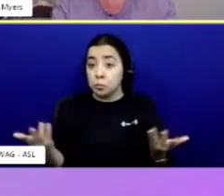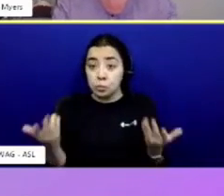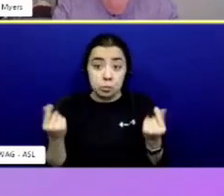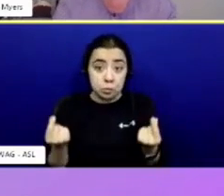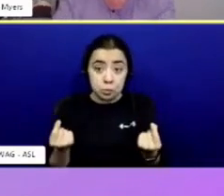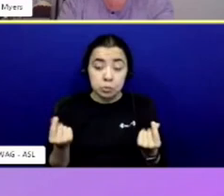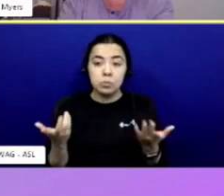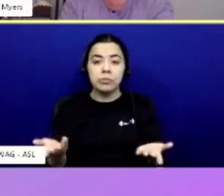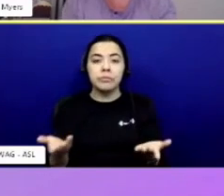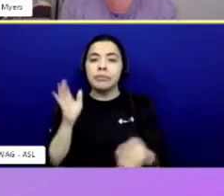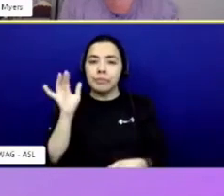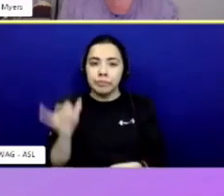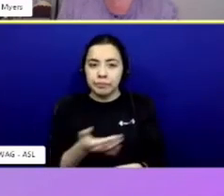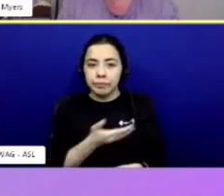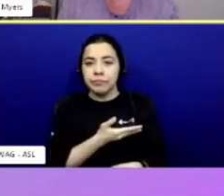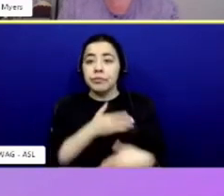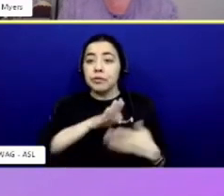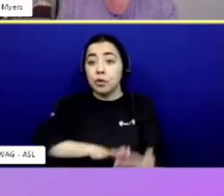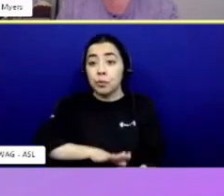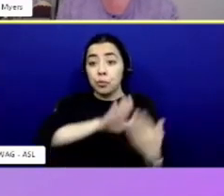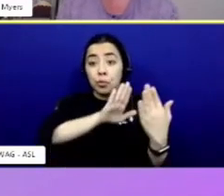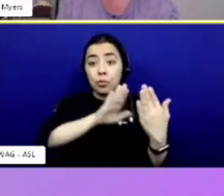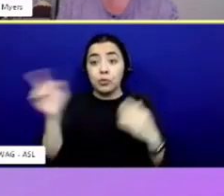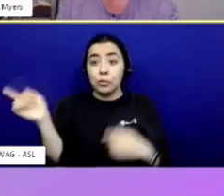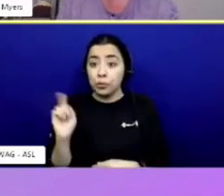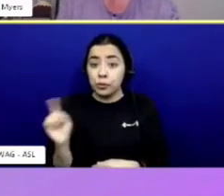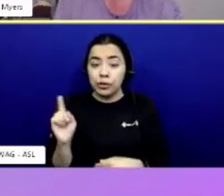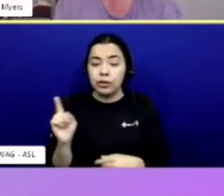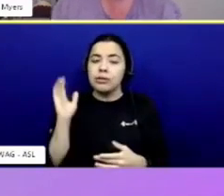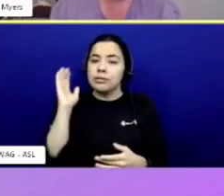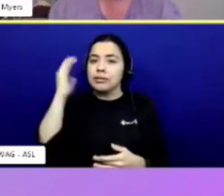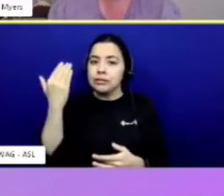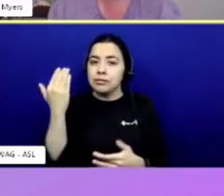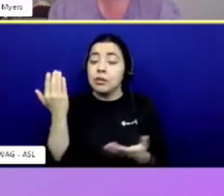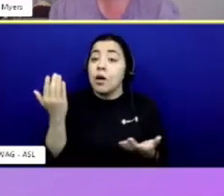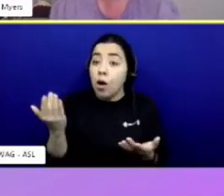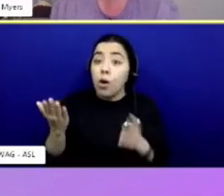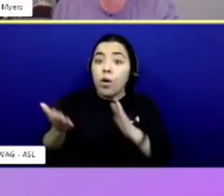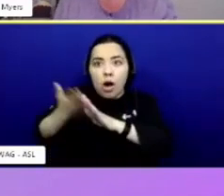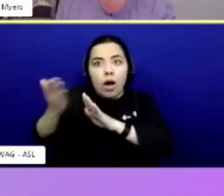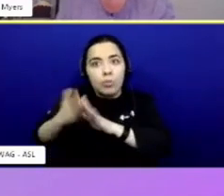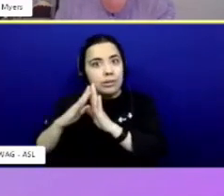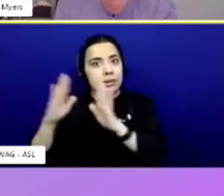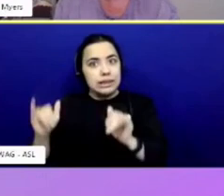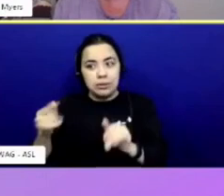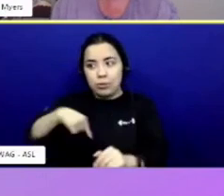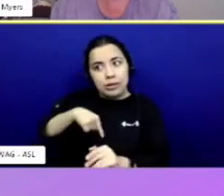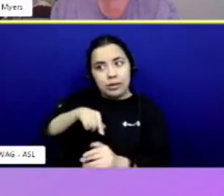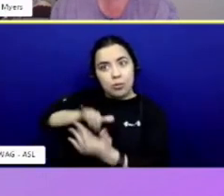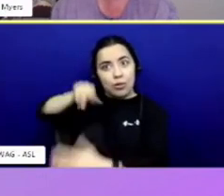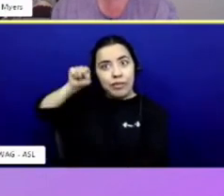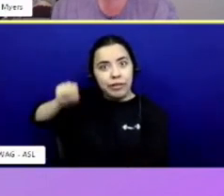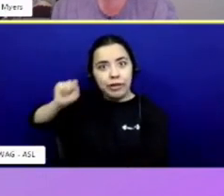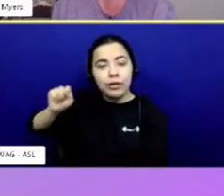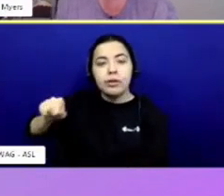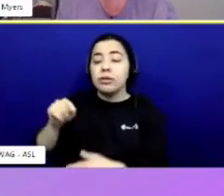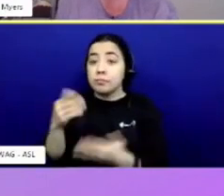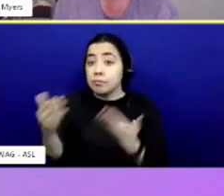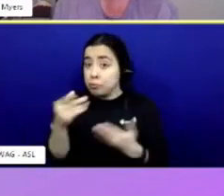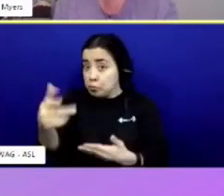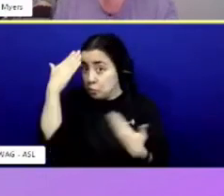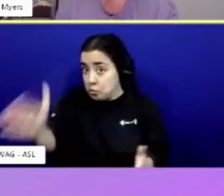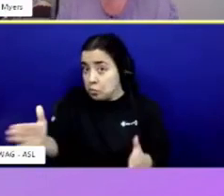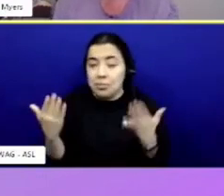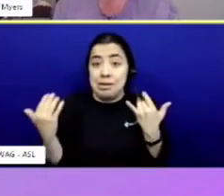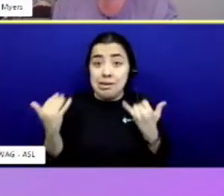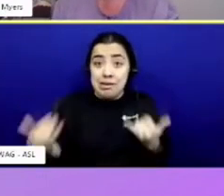the approach came in the form of actually the operating system. So what you may not know is that